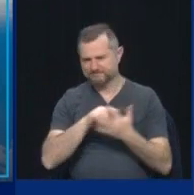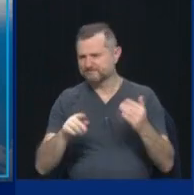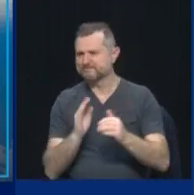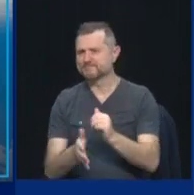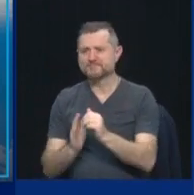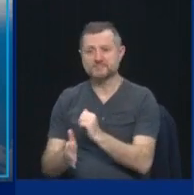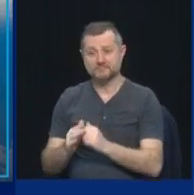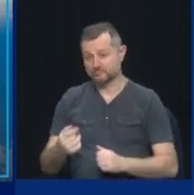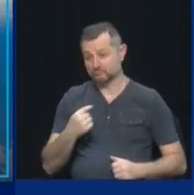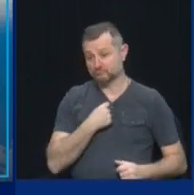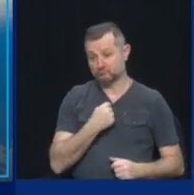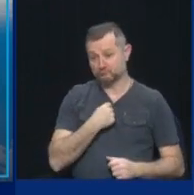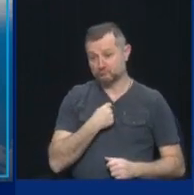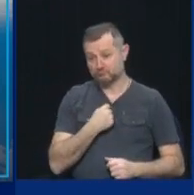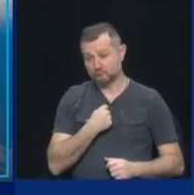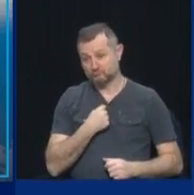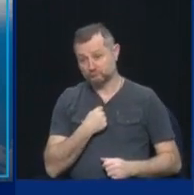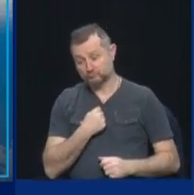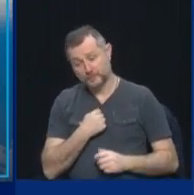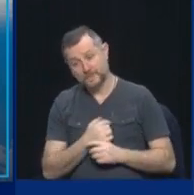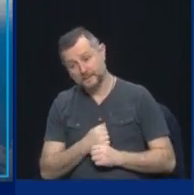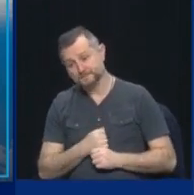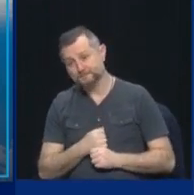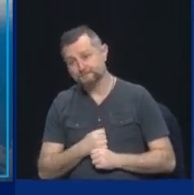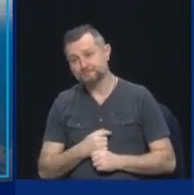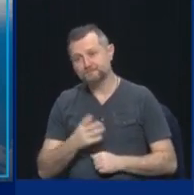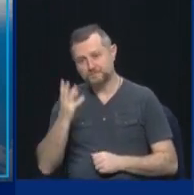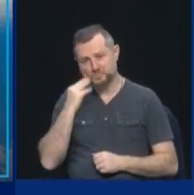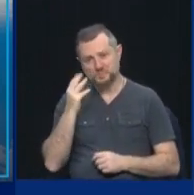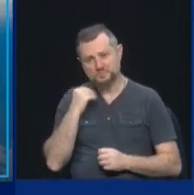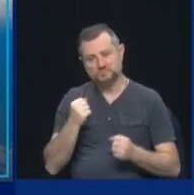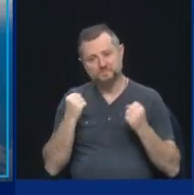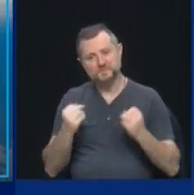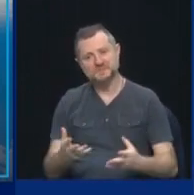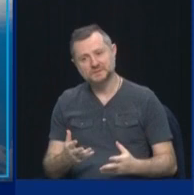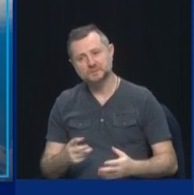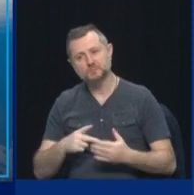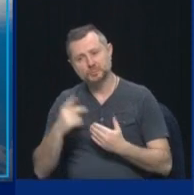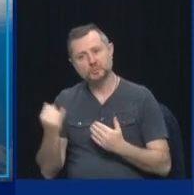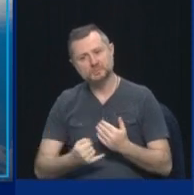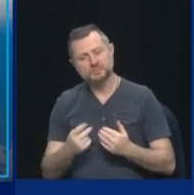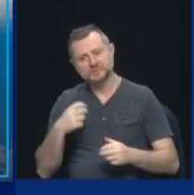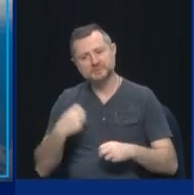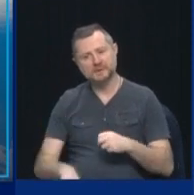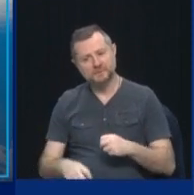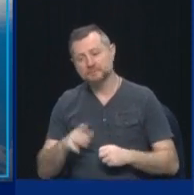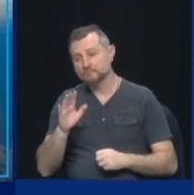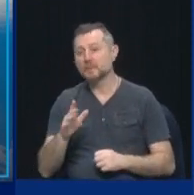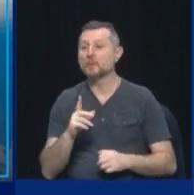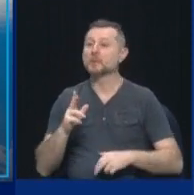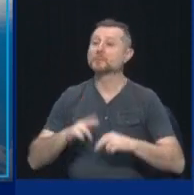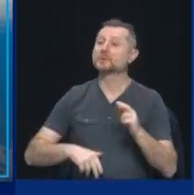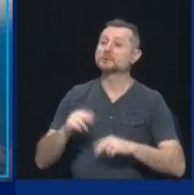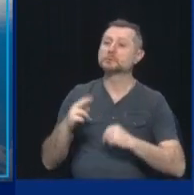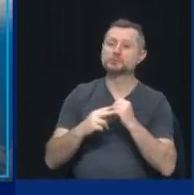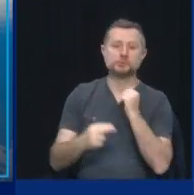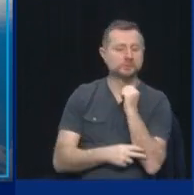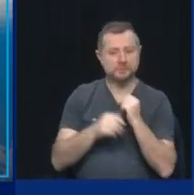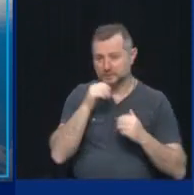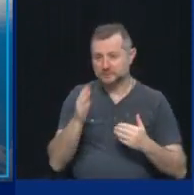I've been through a lot of difficult projects. Building a bridge is difficult. Building an airport is